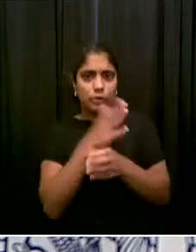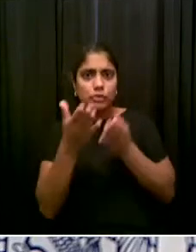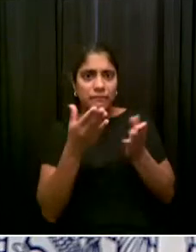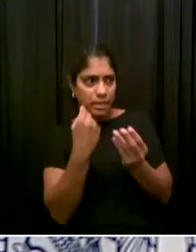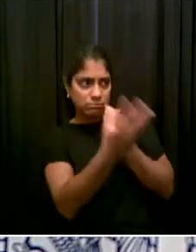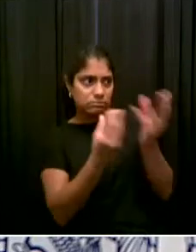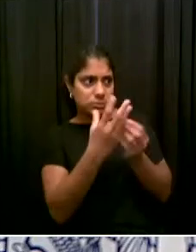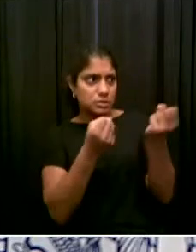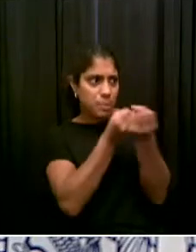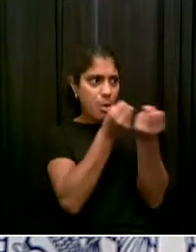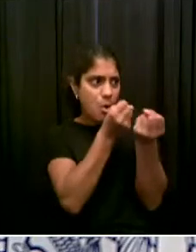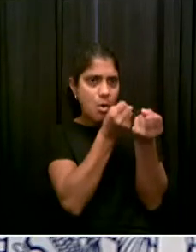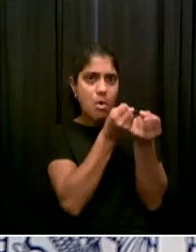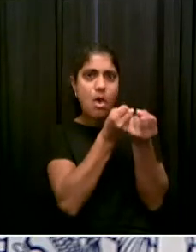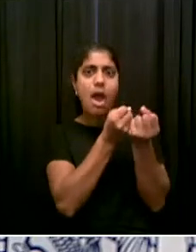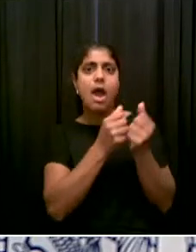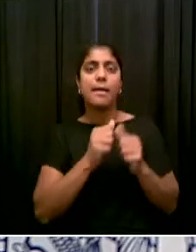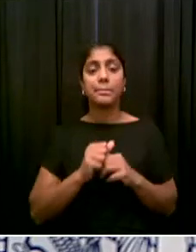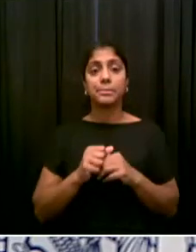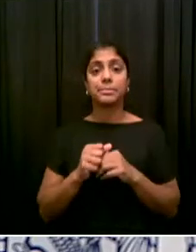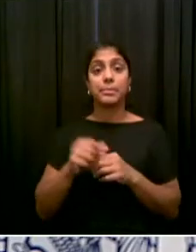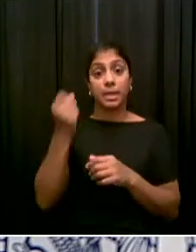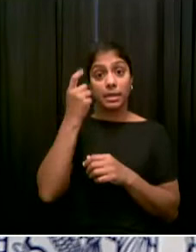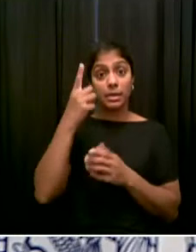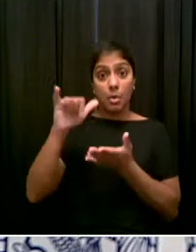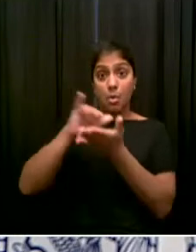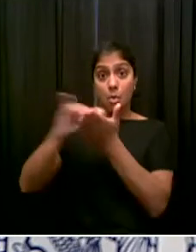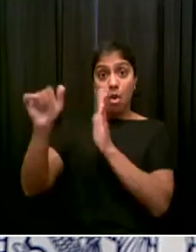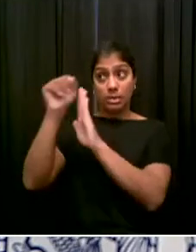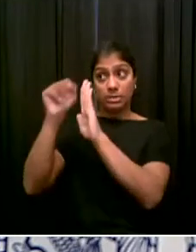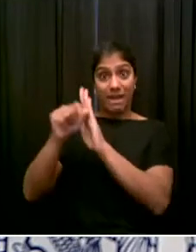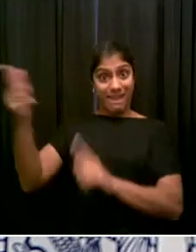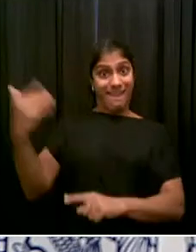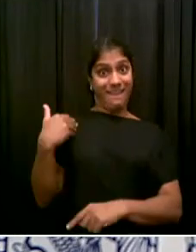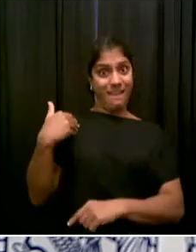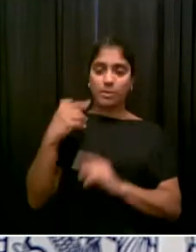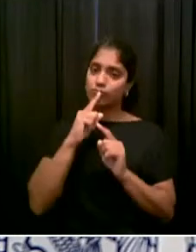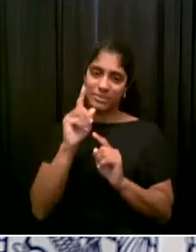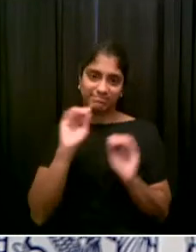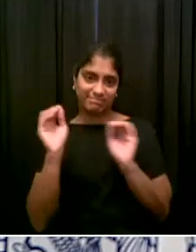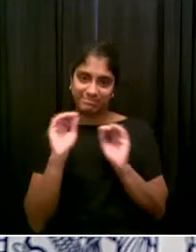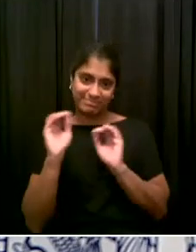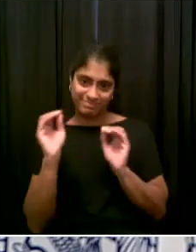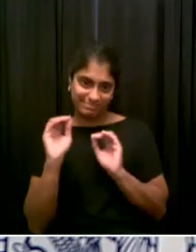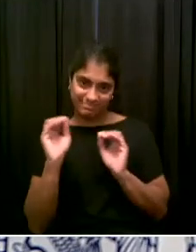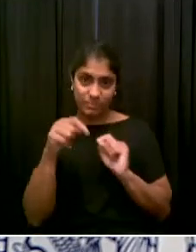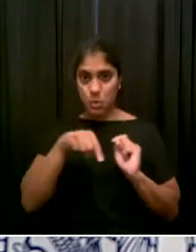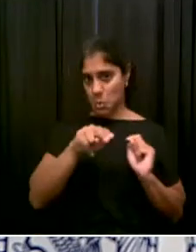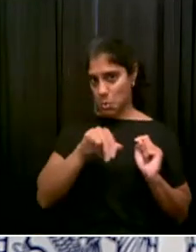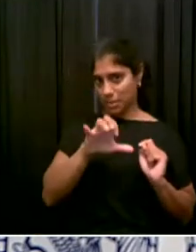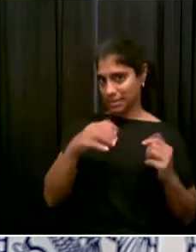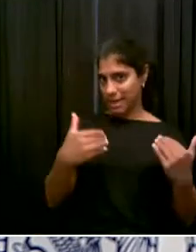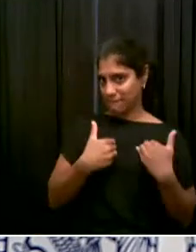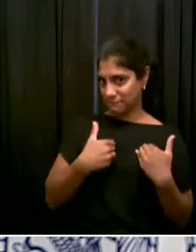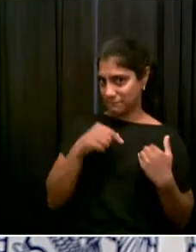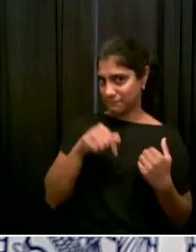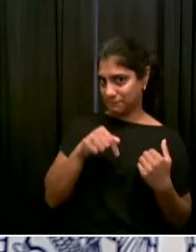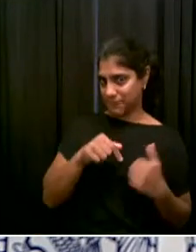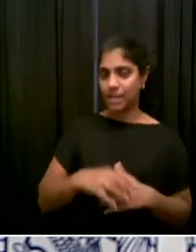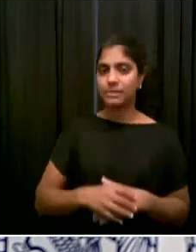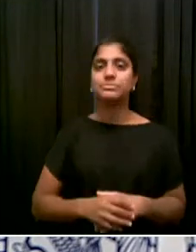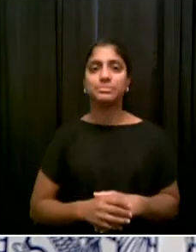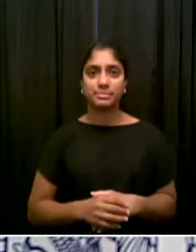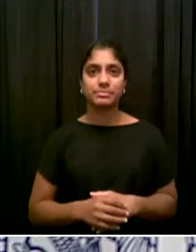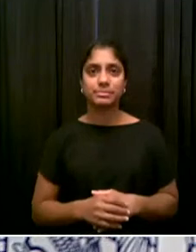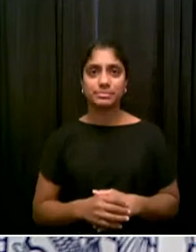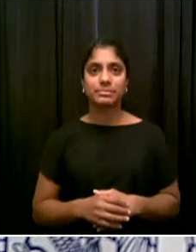are brought from prison directly to a homeless shelter. That's bad for everyone. We made real progress a few weeks ago in Albany with the State Assembly passing